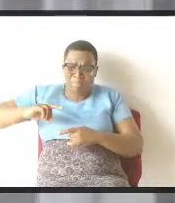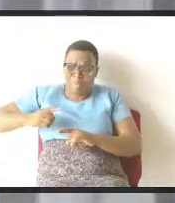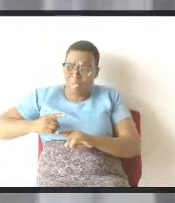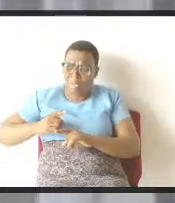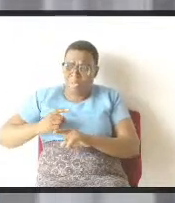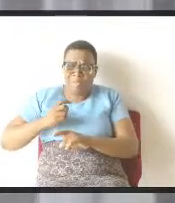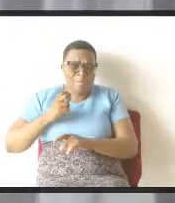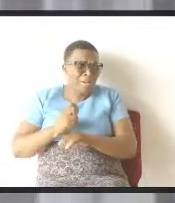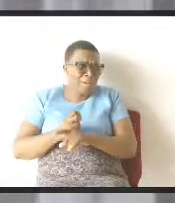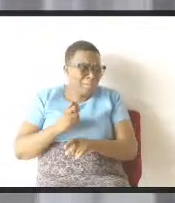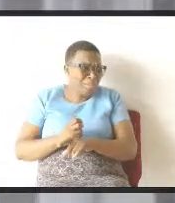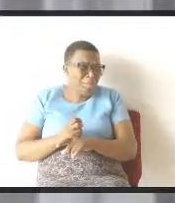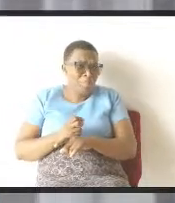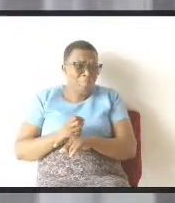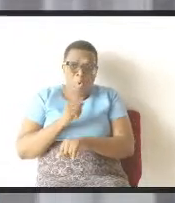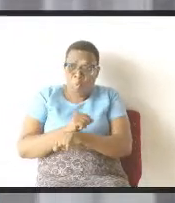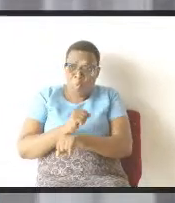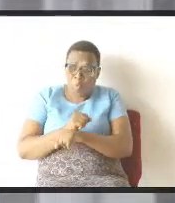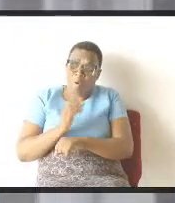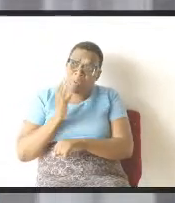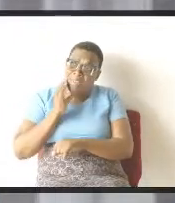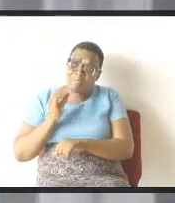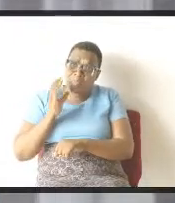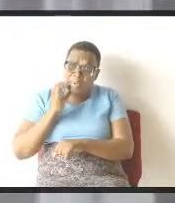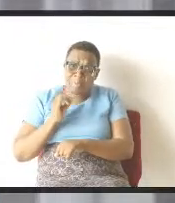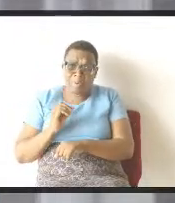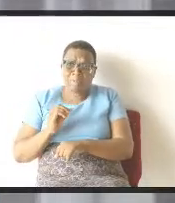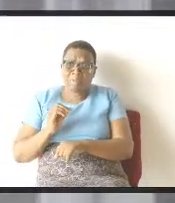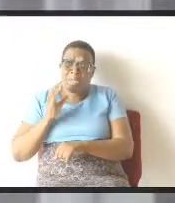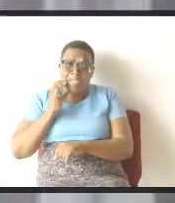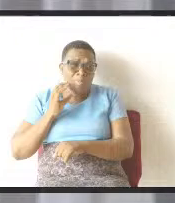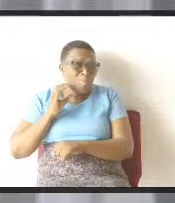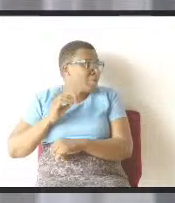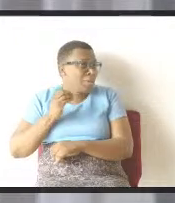experience at the workplace. Some of it is what you experience with your neighbor.